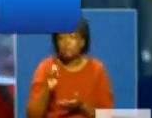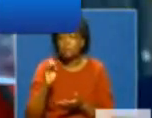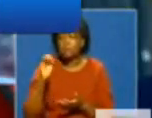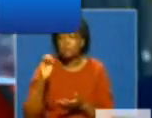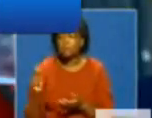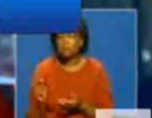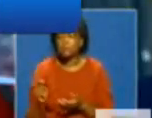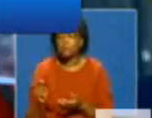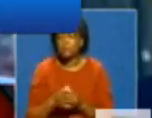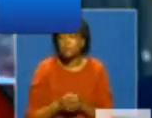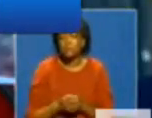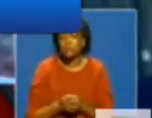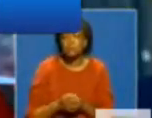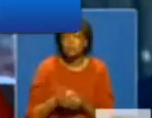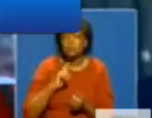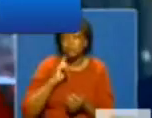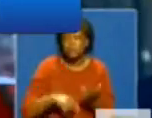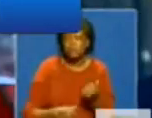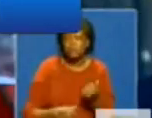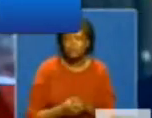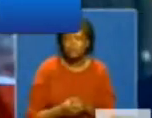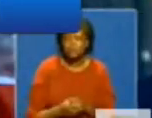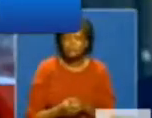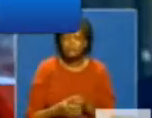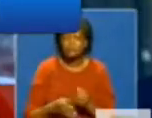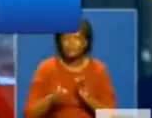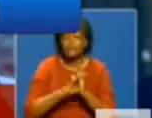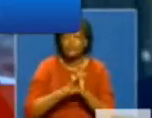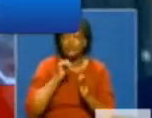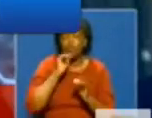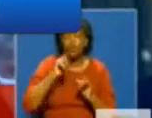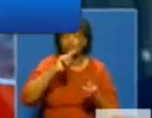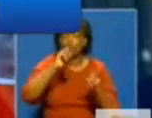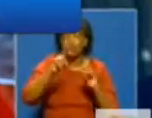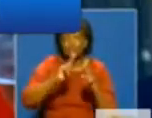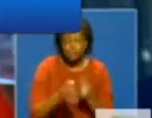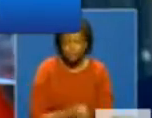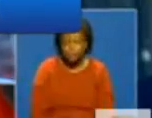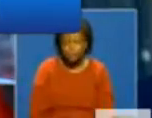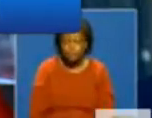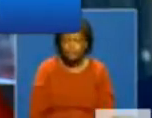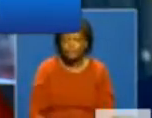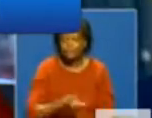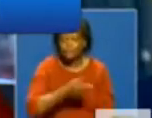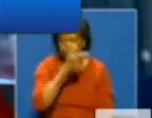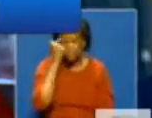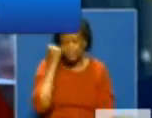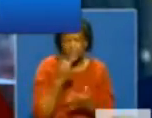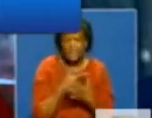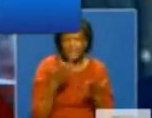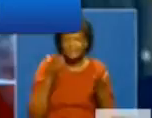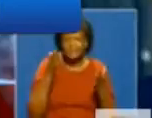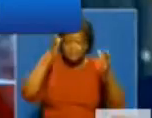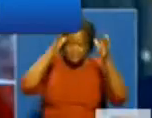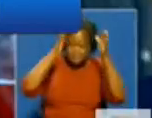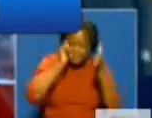instances, it refers to the bill, not to the questions. Because whatever suggestion you have